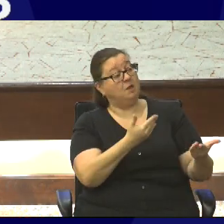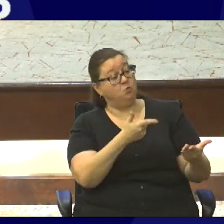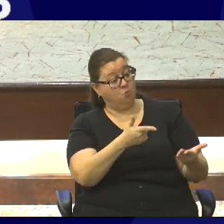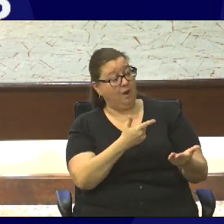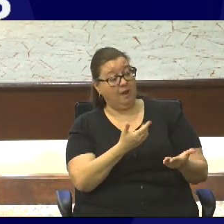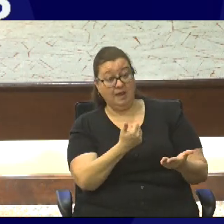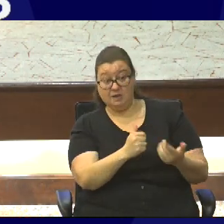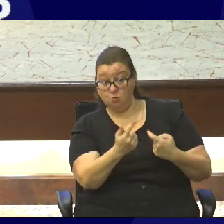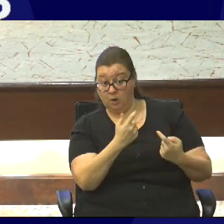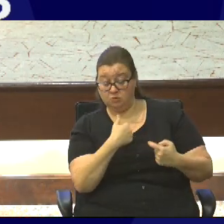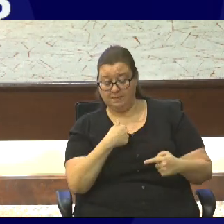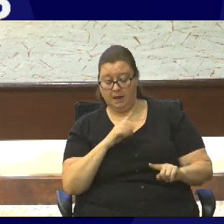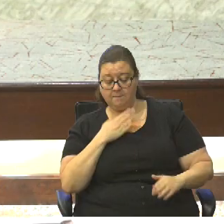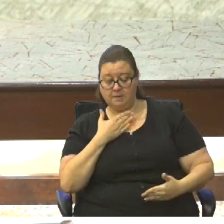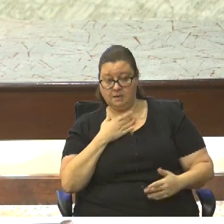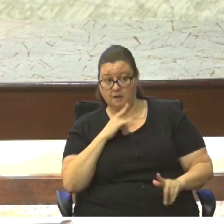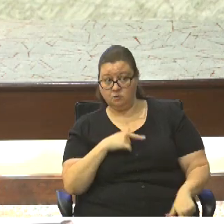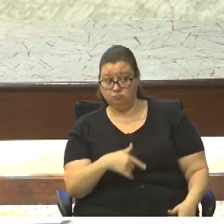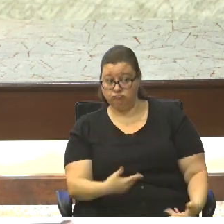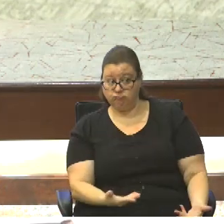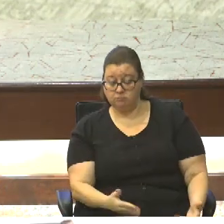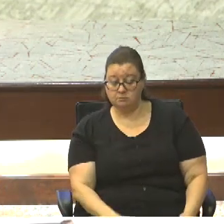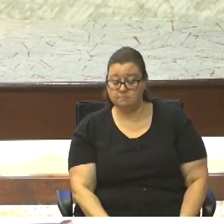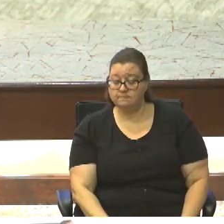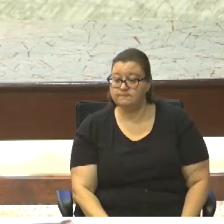happy to answer any questions that you may have.